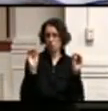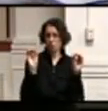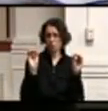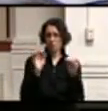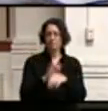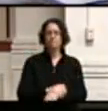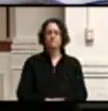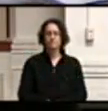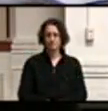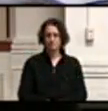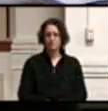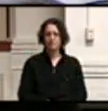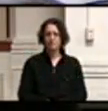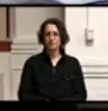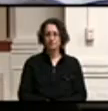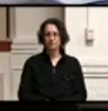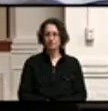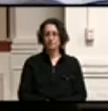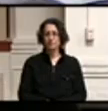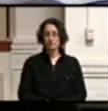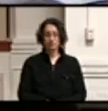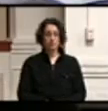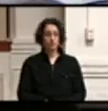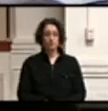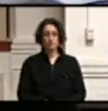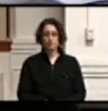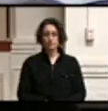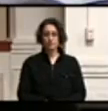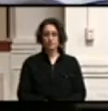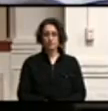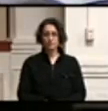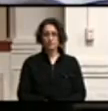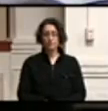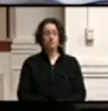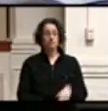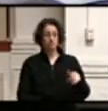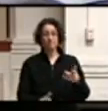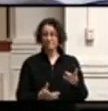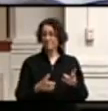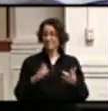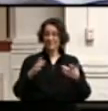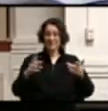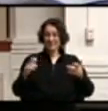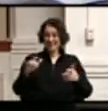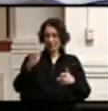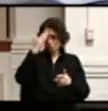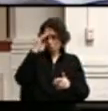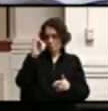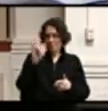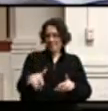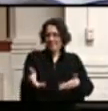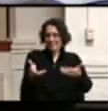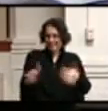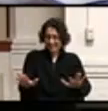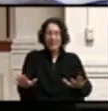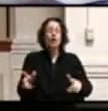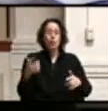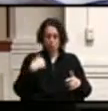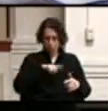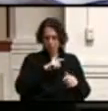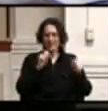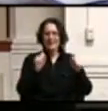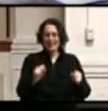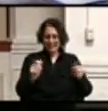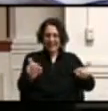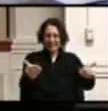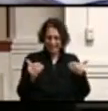to us is that that would allow us to move forward with the purchase and sales agreement on the Donnell property, which still is in motion.